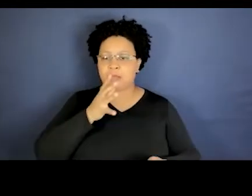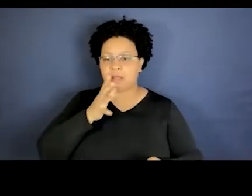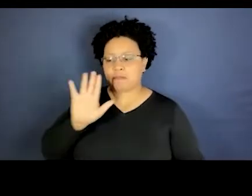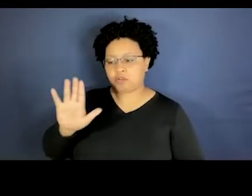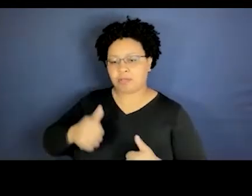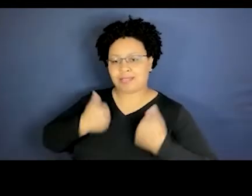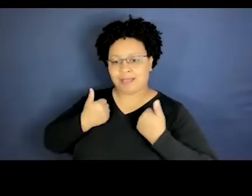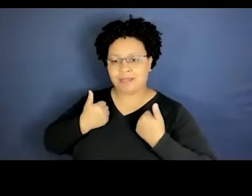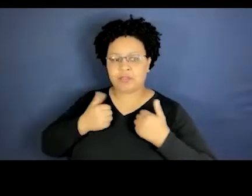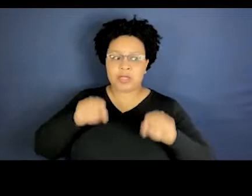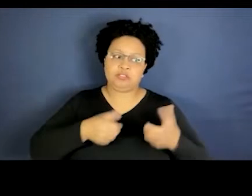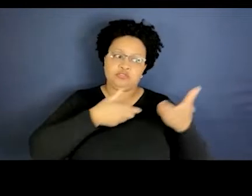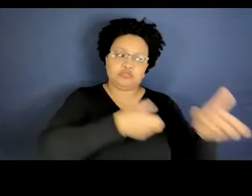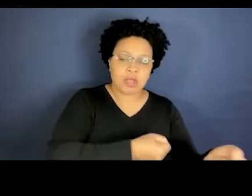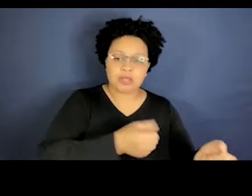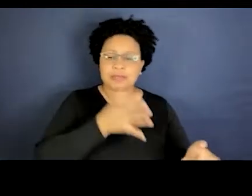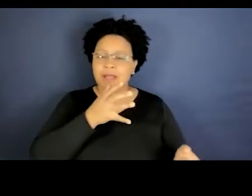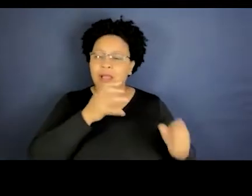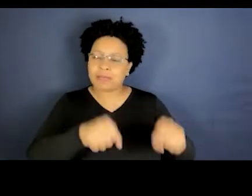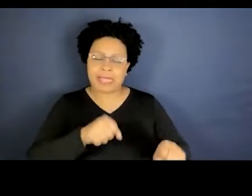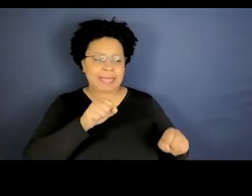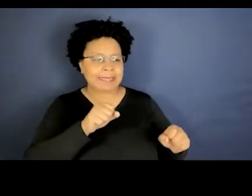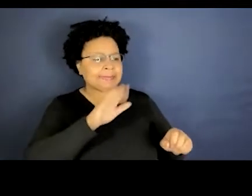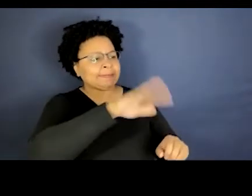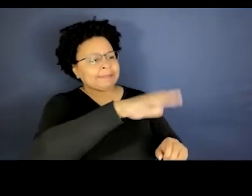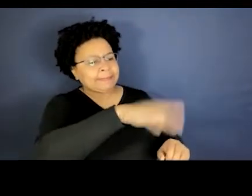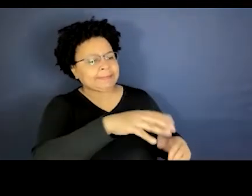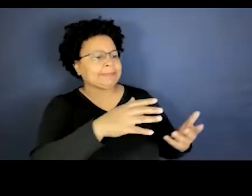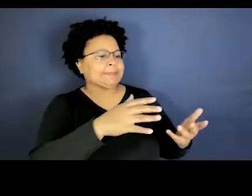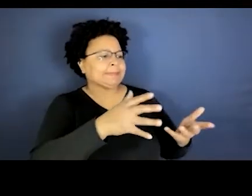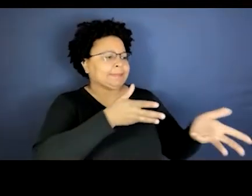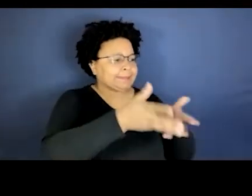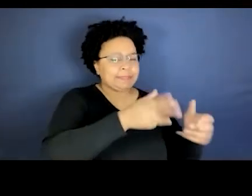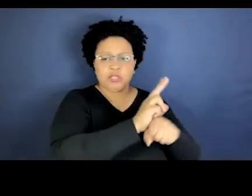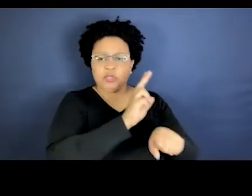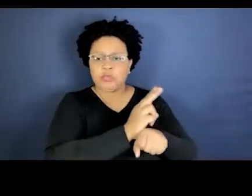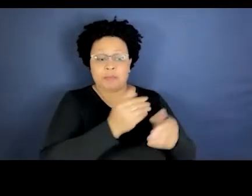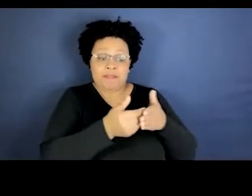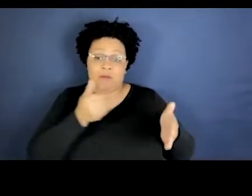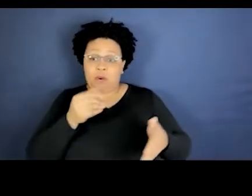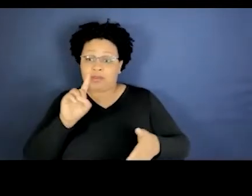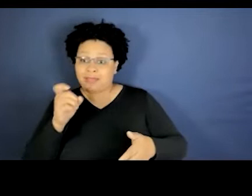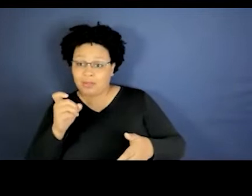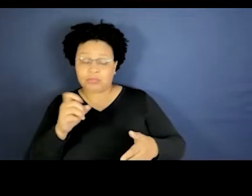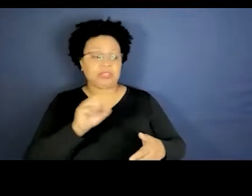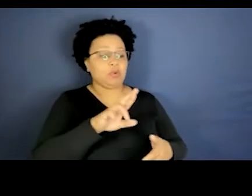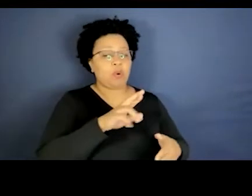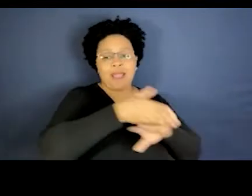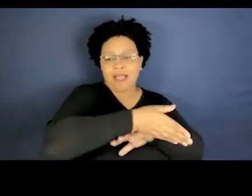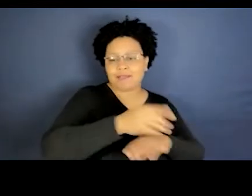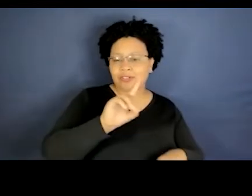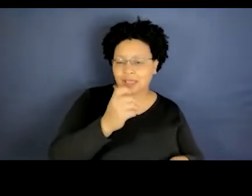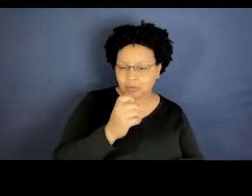were people that the mothers could look to either before the diagnosis or at the time of diagnosis for their child,